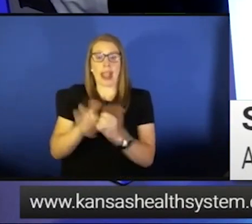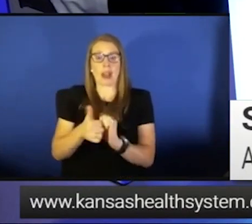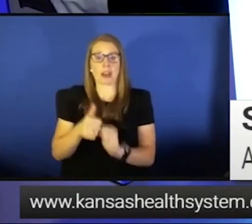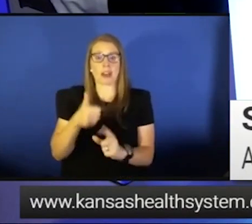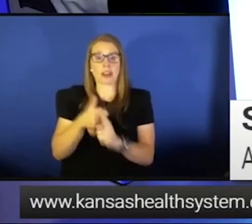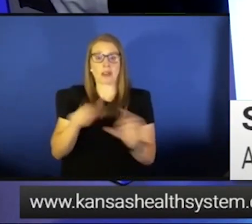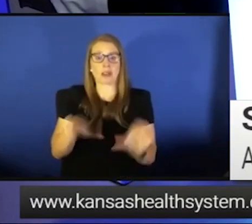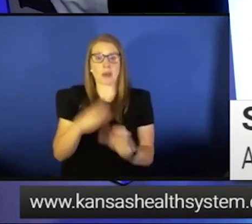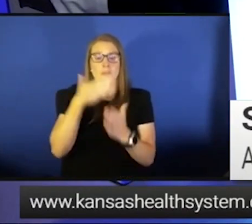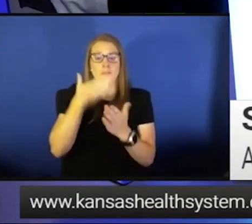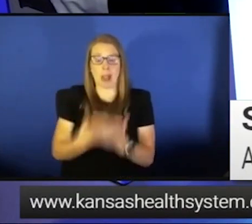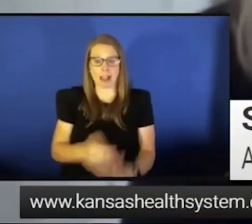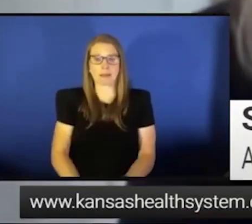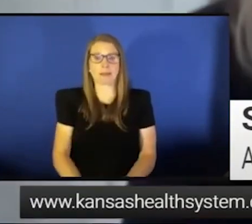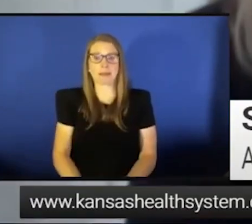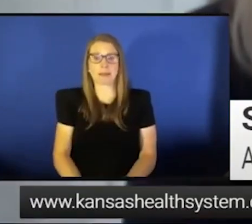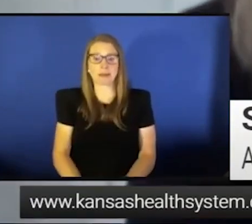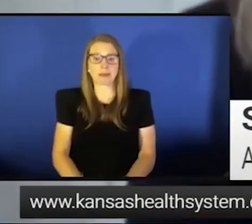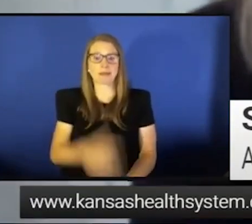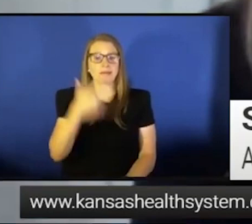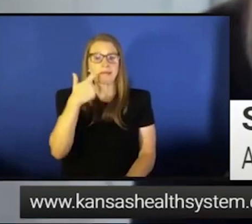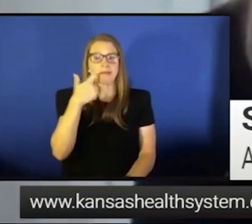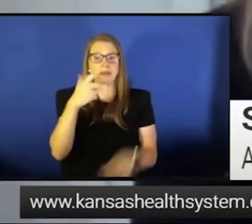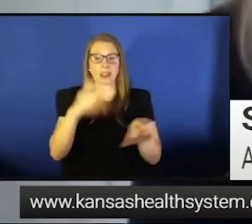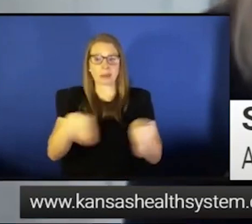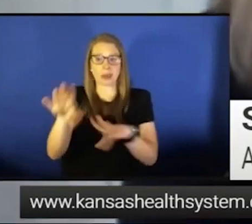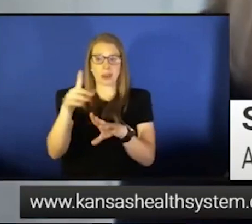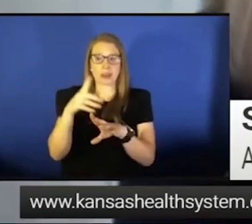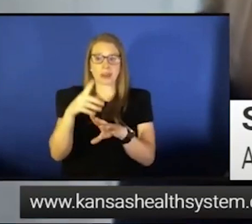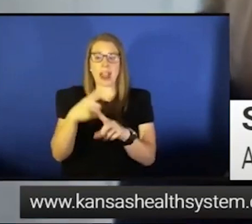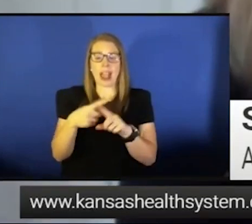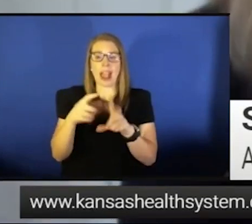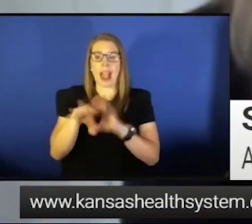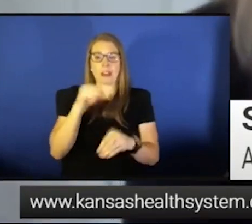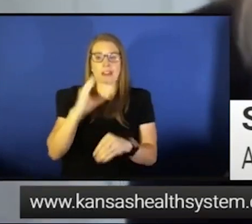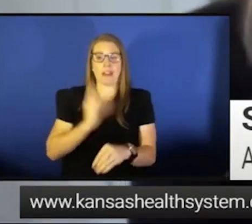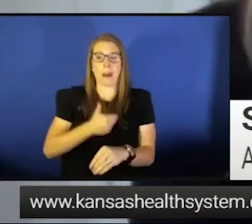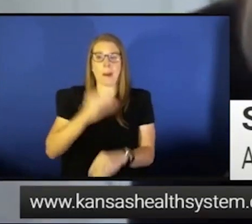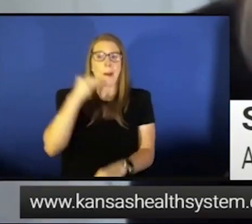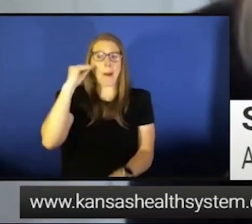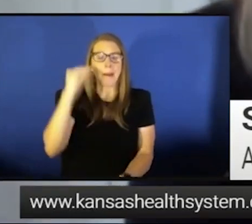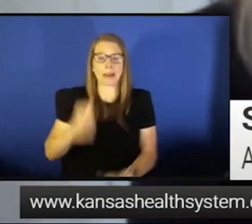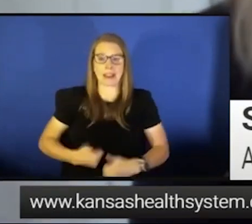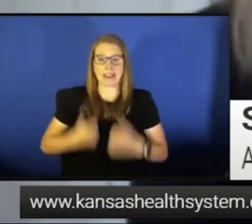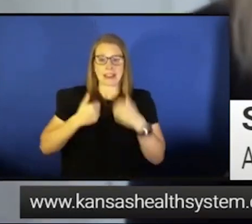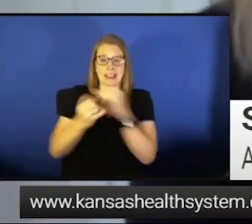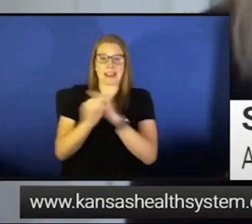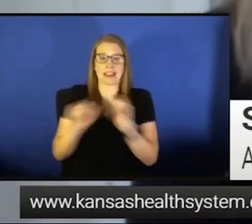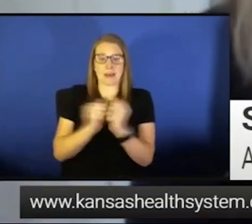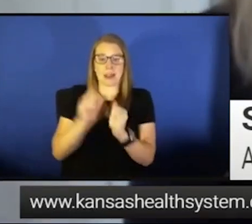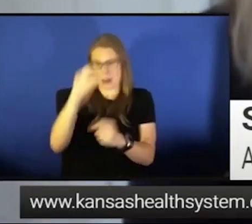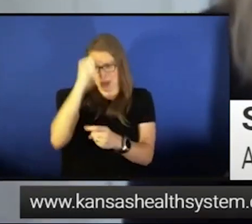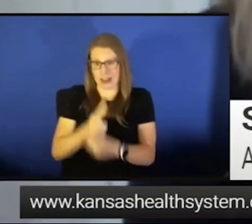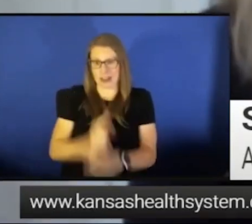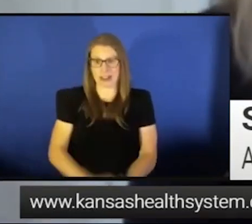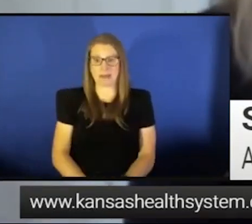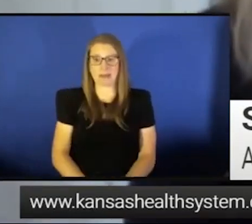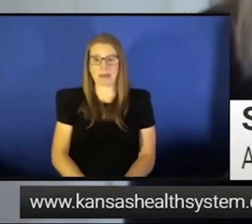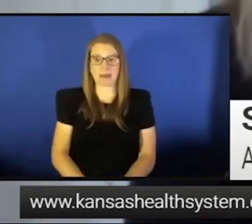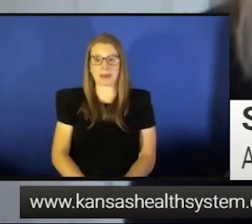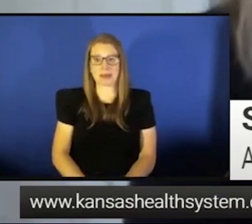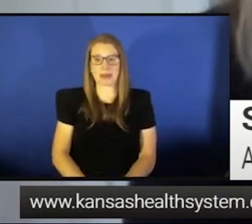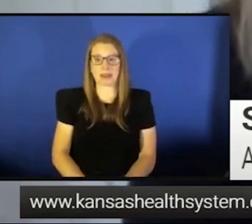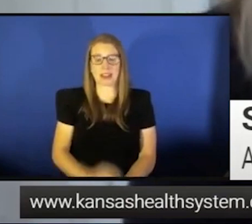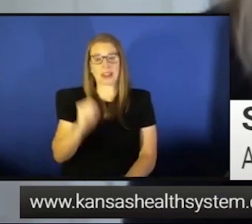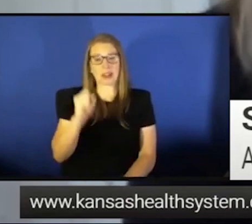doing well. She just moved out of our home, so she's living independently with her brother. So that's